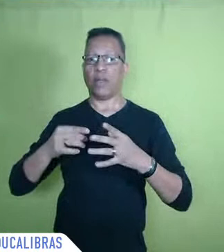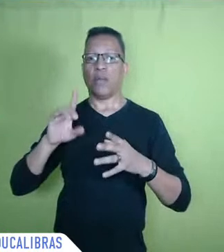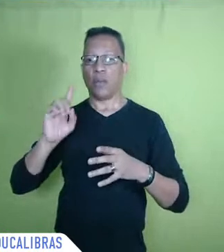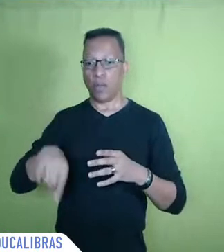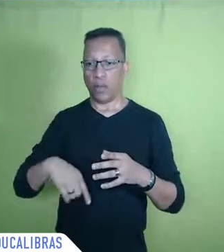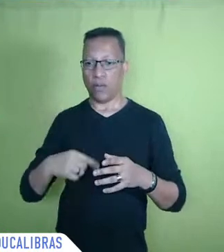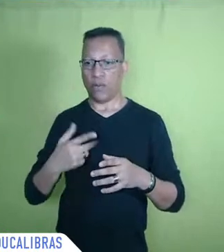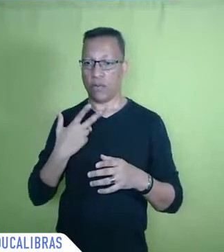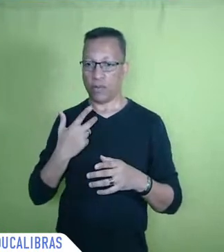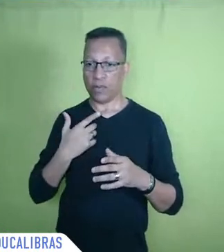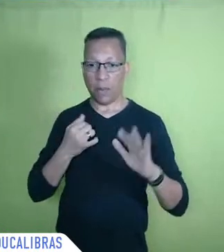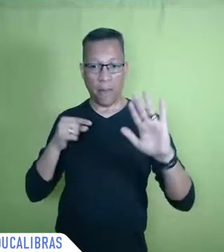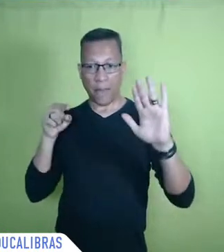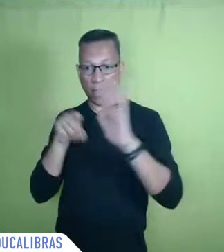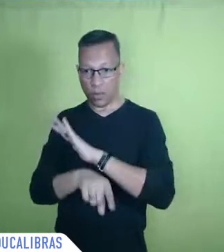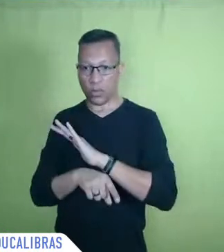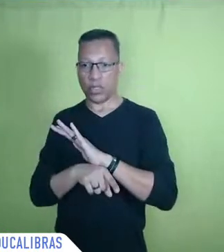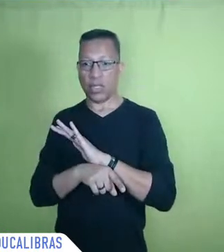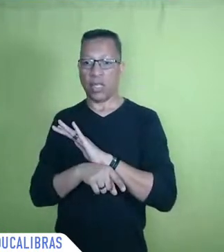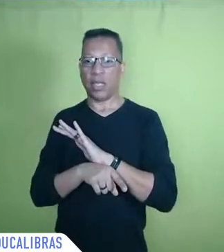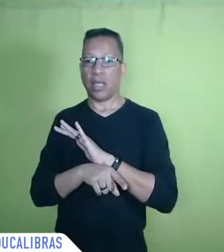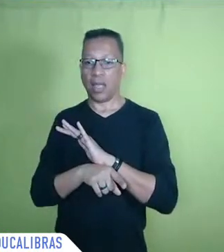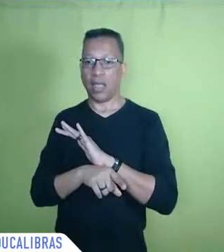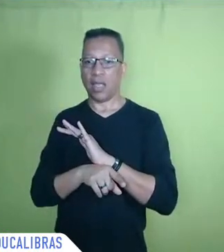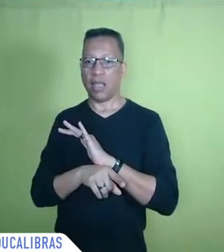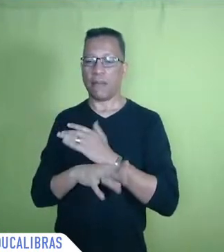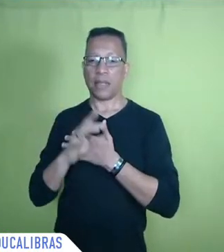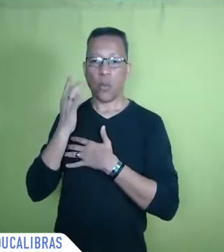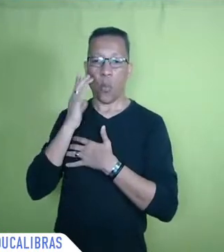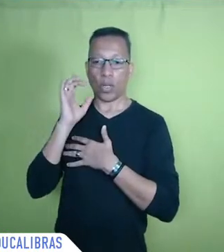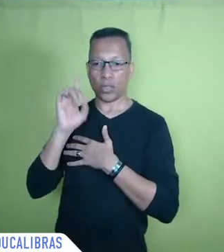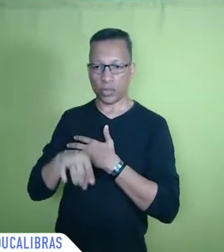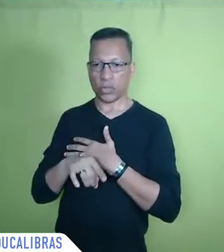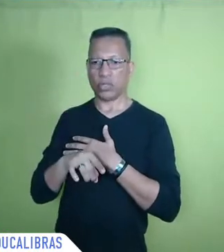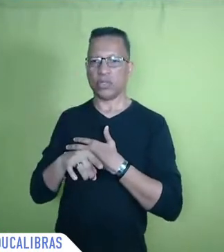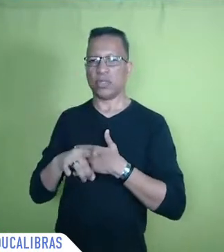start this debate with Marc, and I'm going to ask my question.